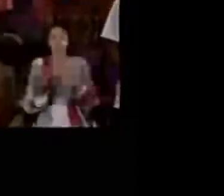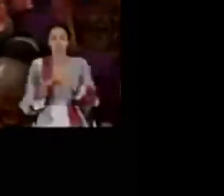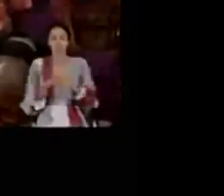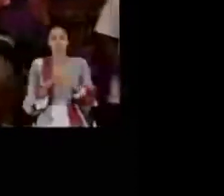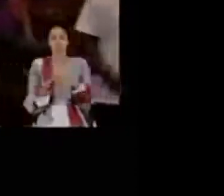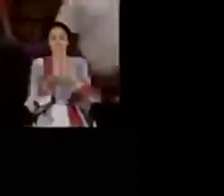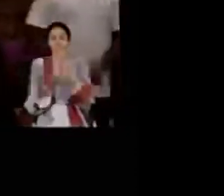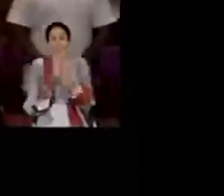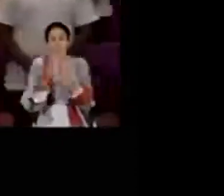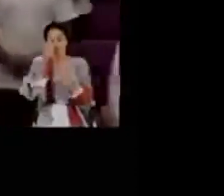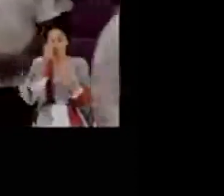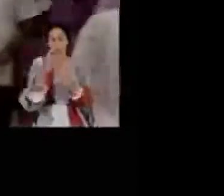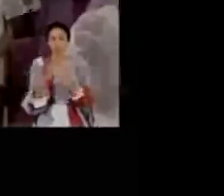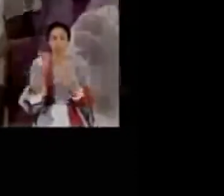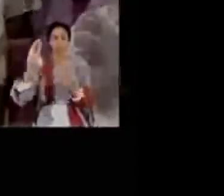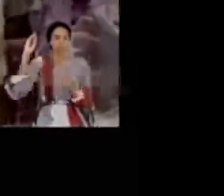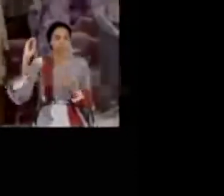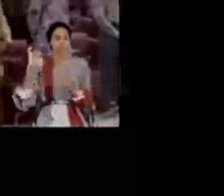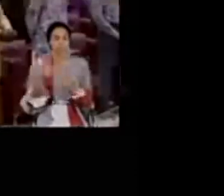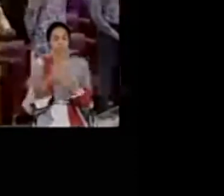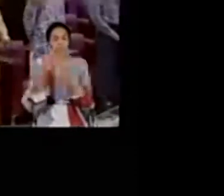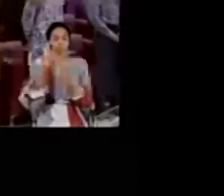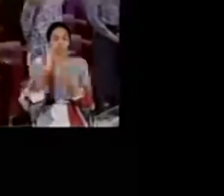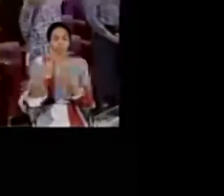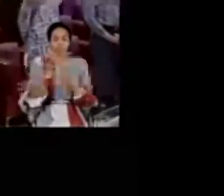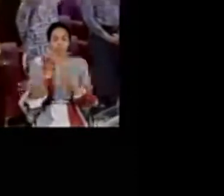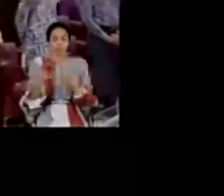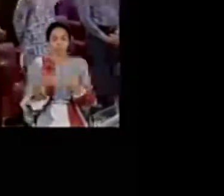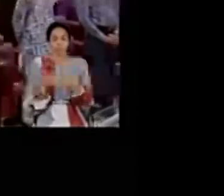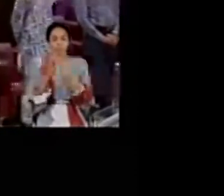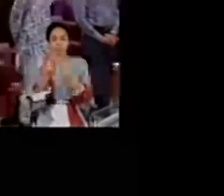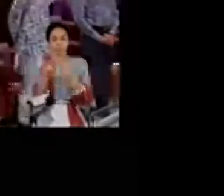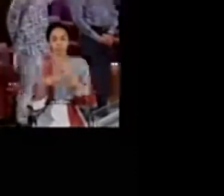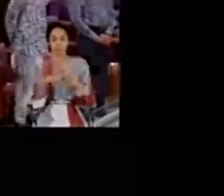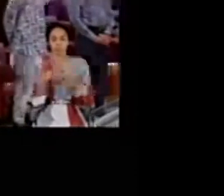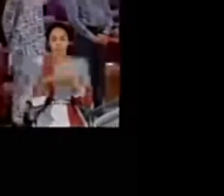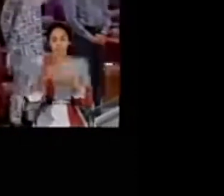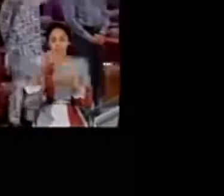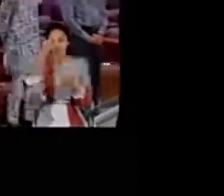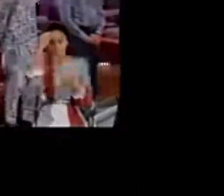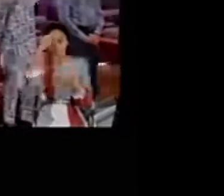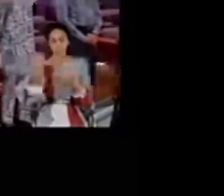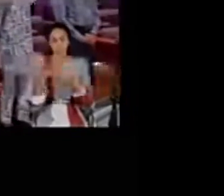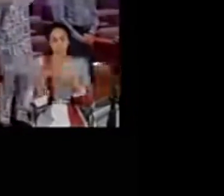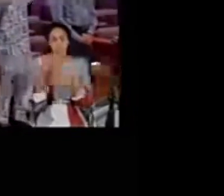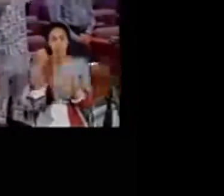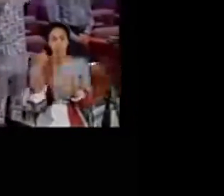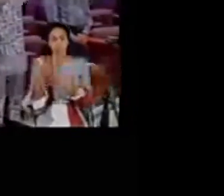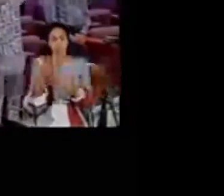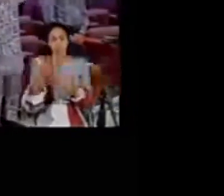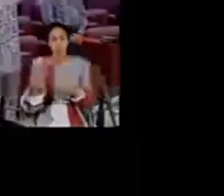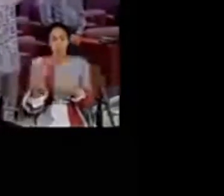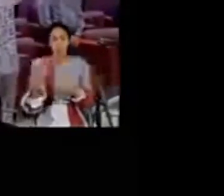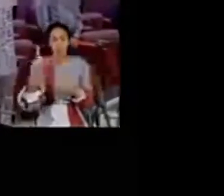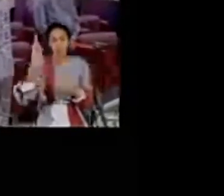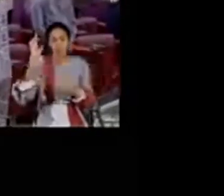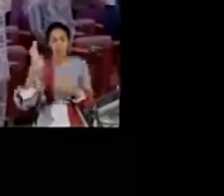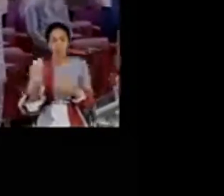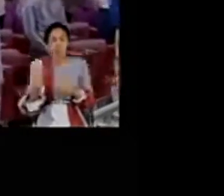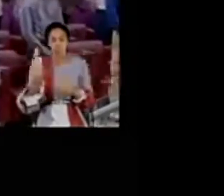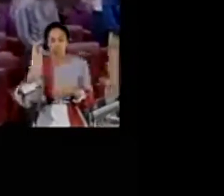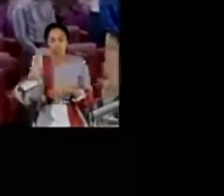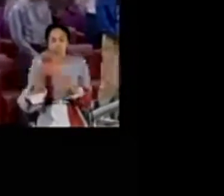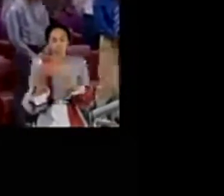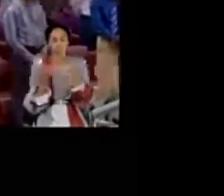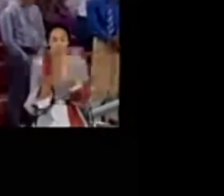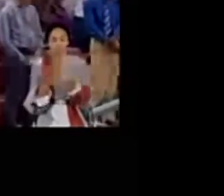grace that you will do as you have learned in the Word of God. In Jesus'